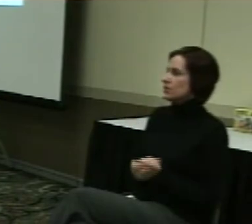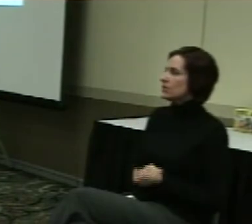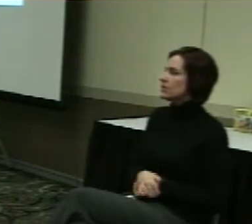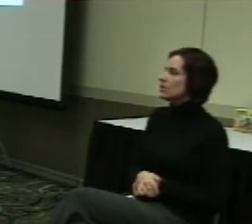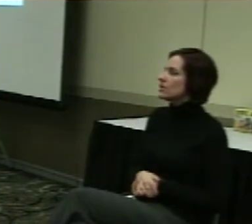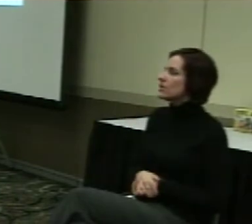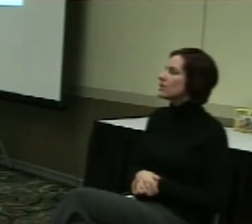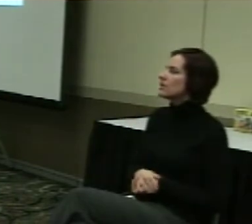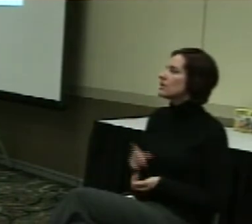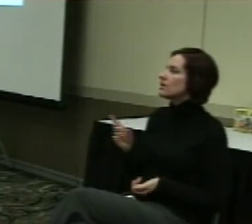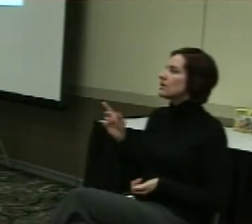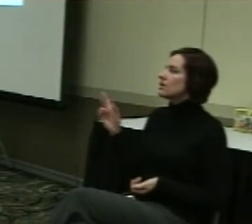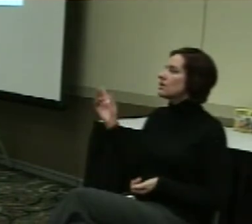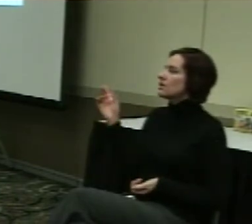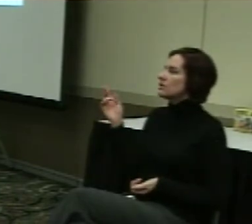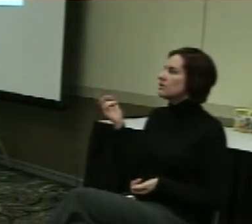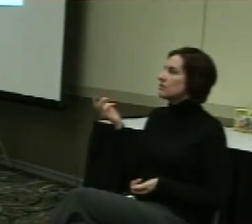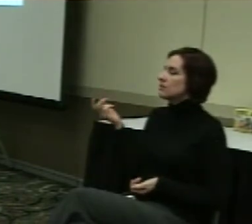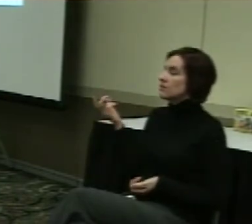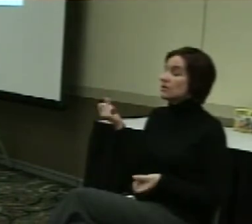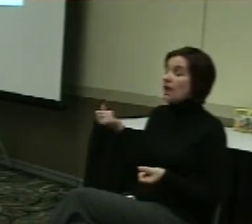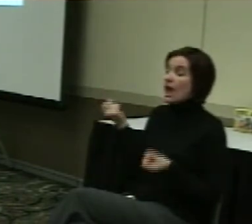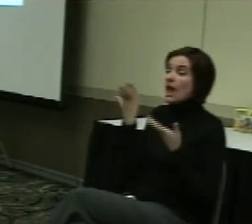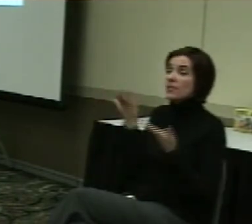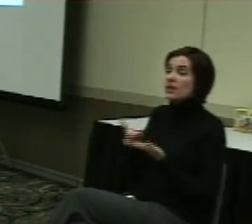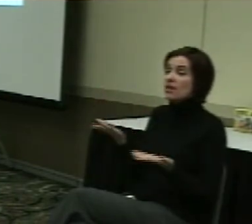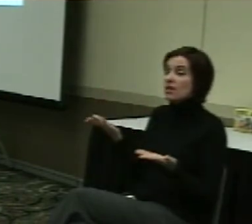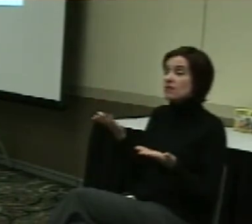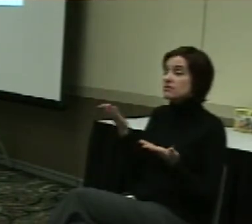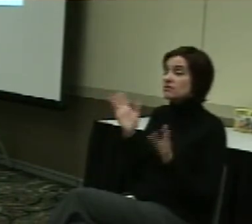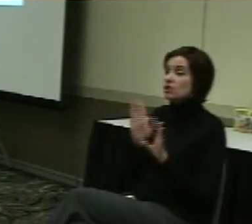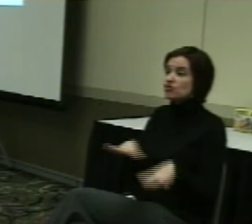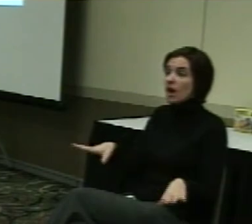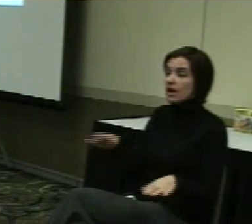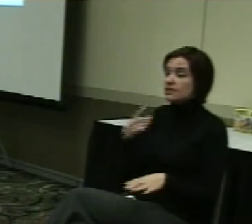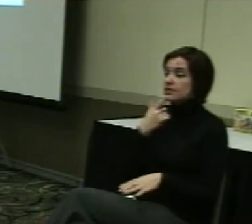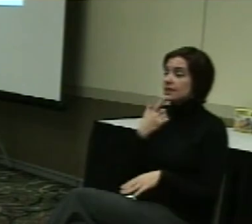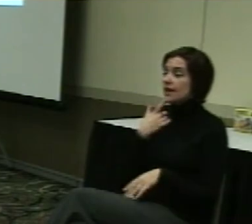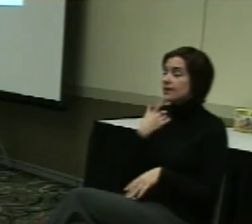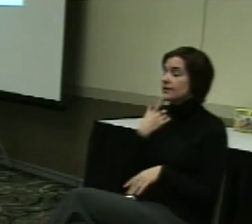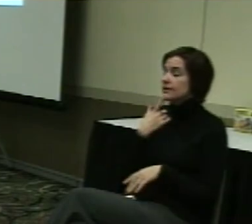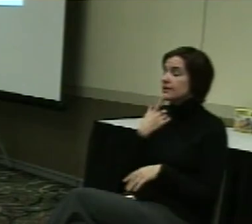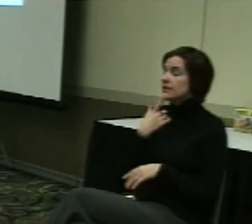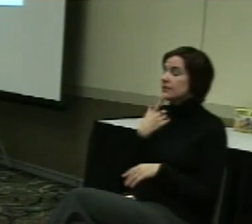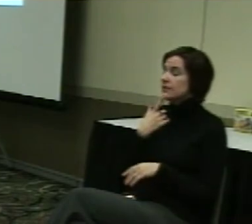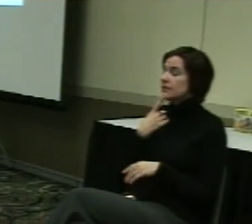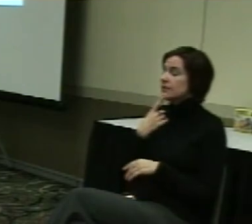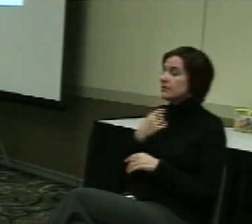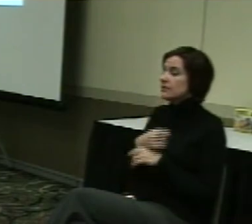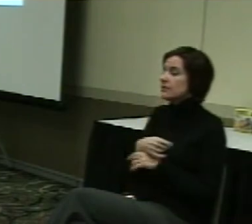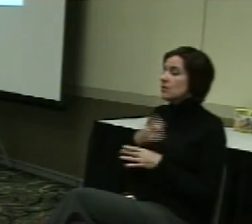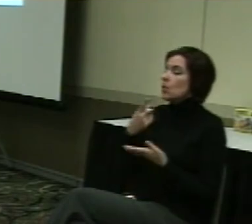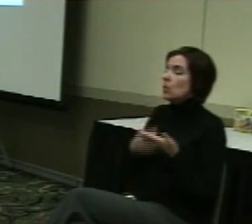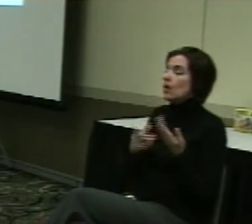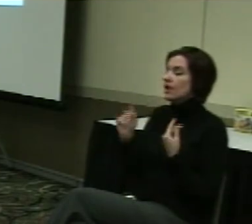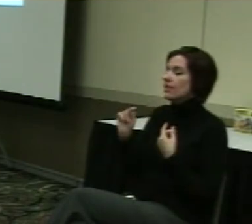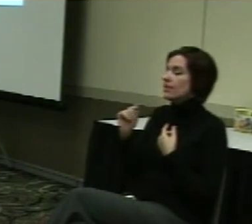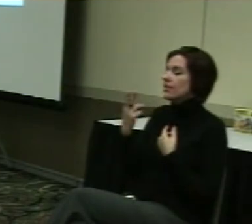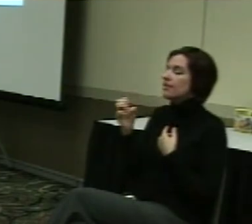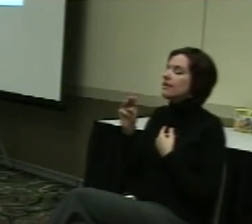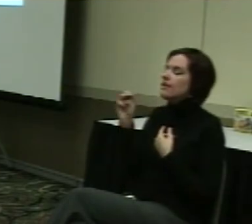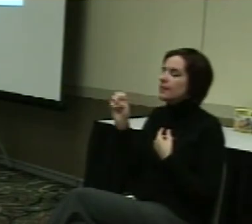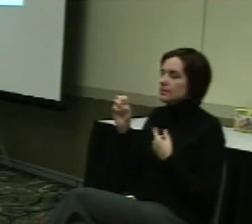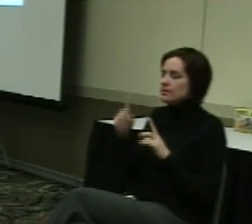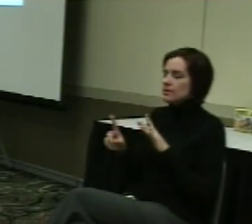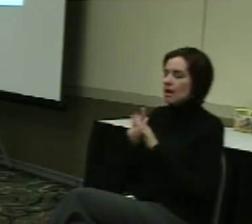many insightful things can the child say, you know, so, you know, what themes come up? So it's a matter of,